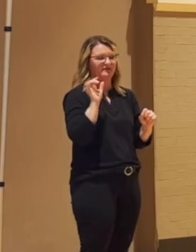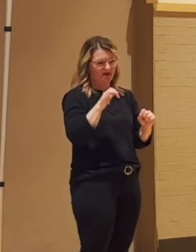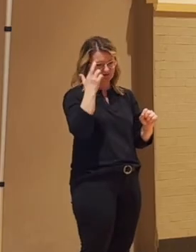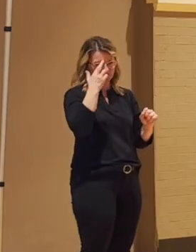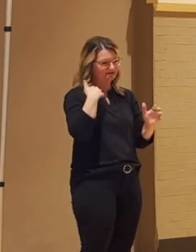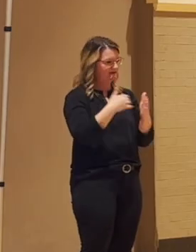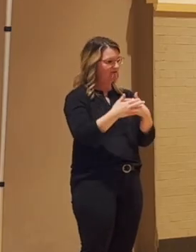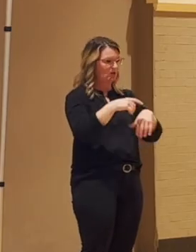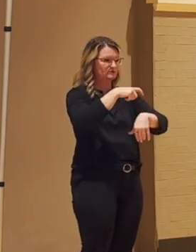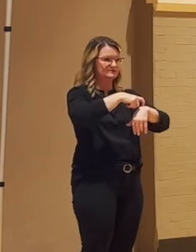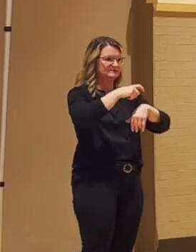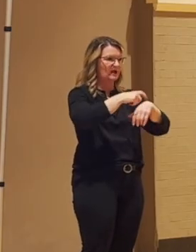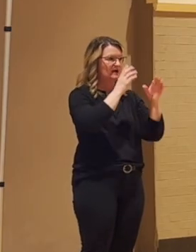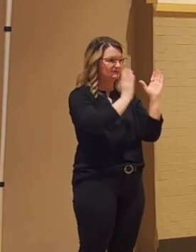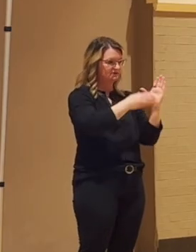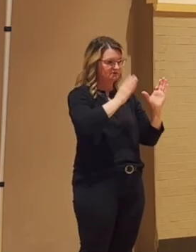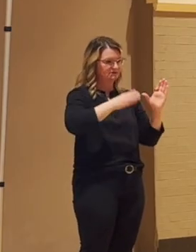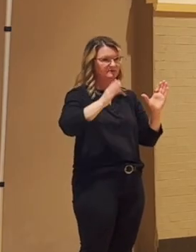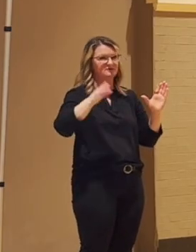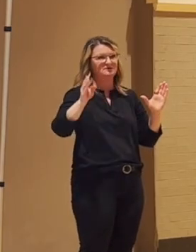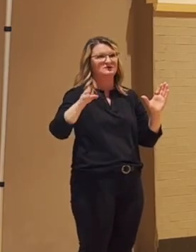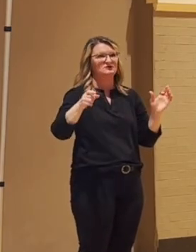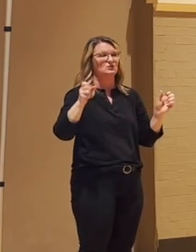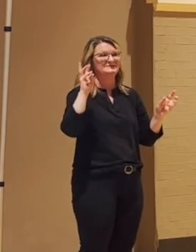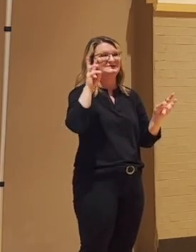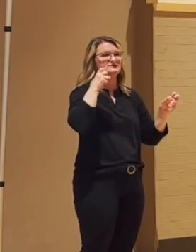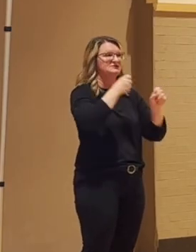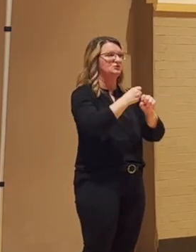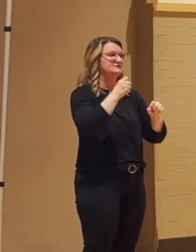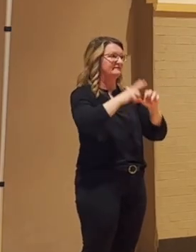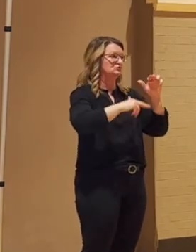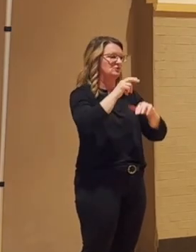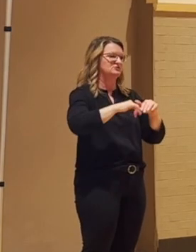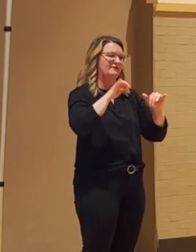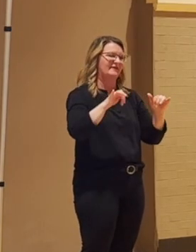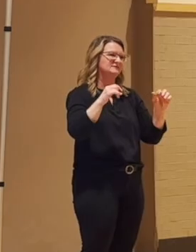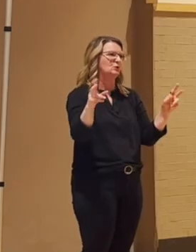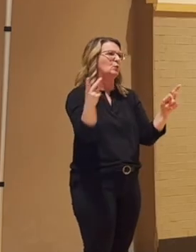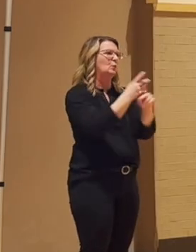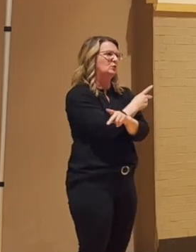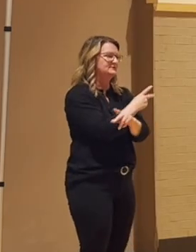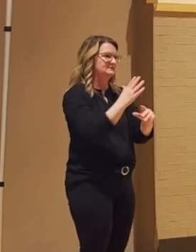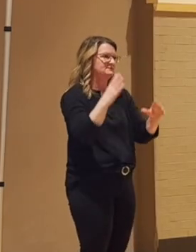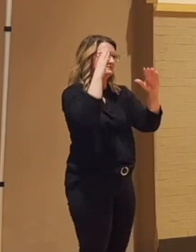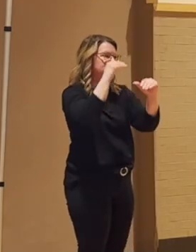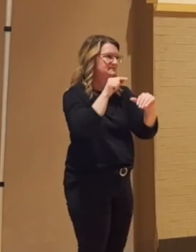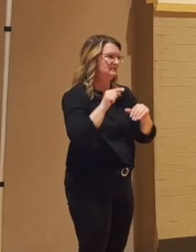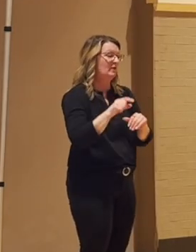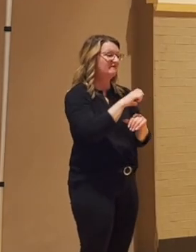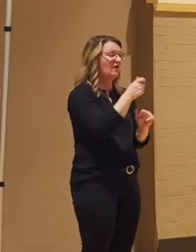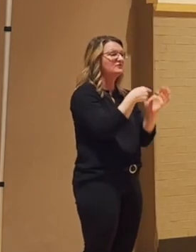our timeline, we show 6 years of construction, that's a worst case scenario because we have other examples from